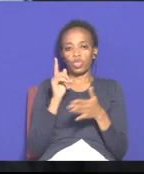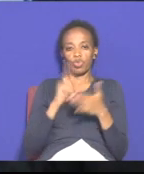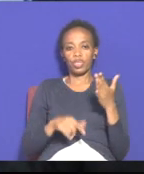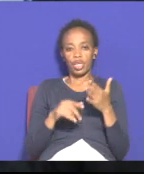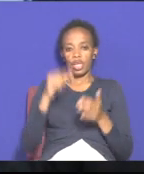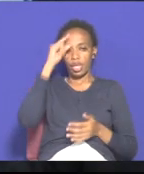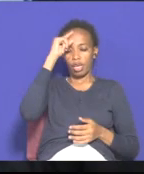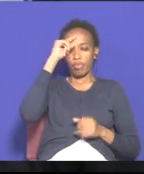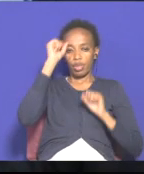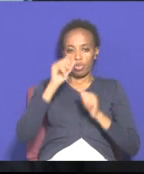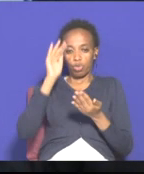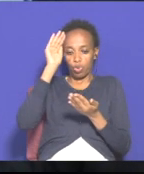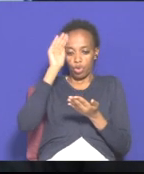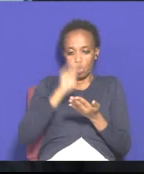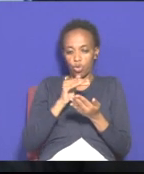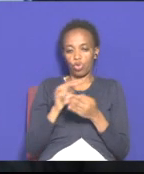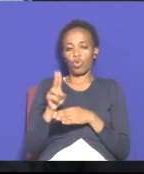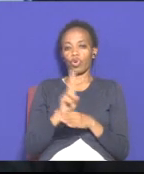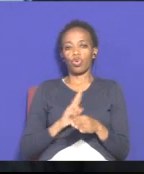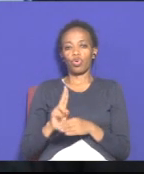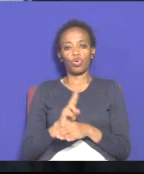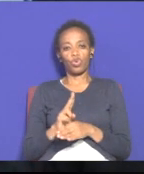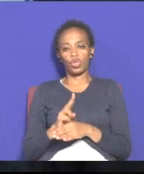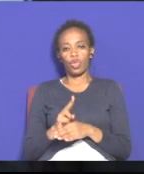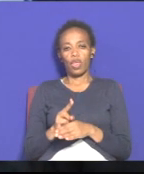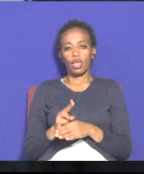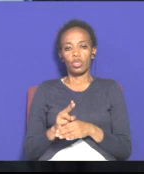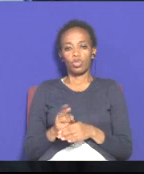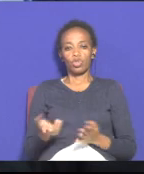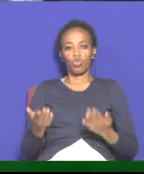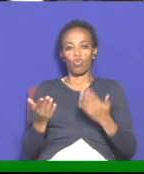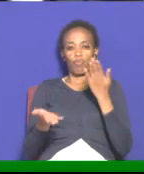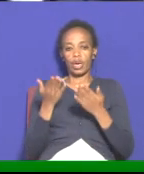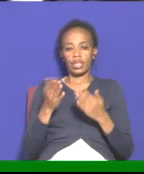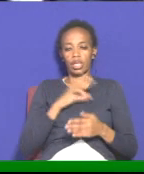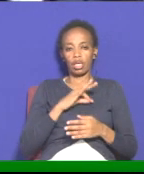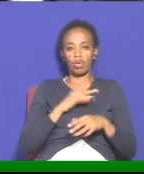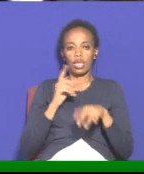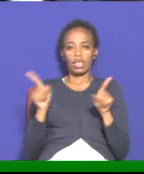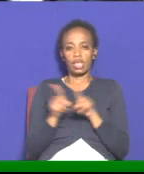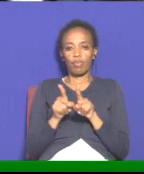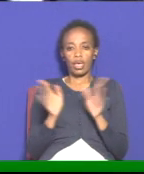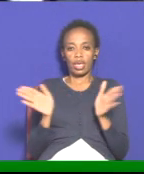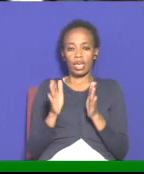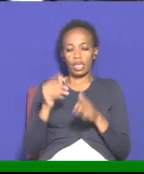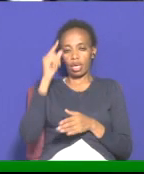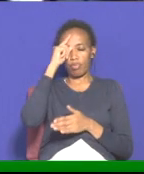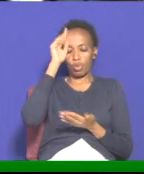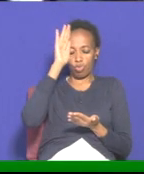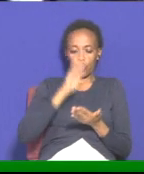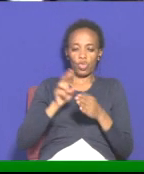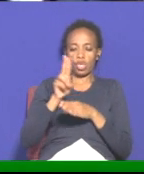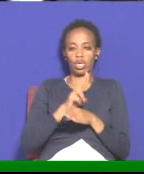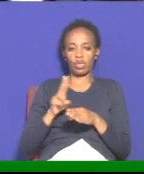government would cut down on expenditure to match the income. And while urging the government to cut down on its